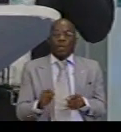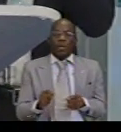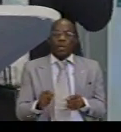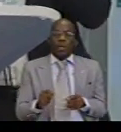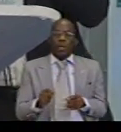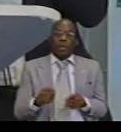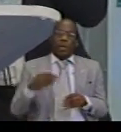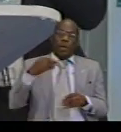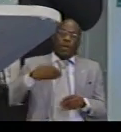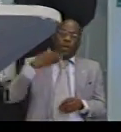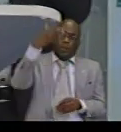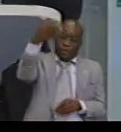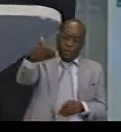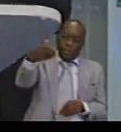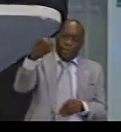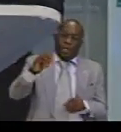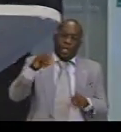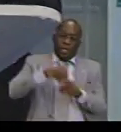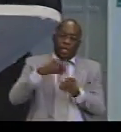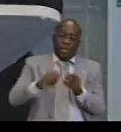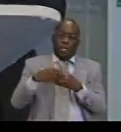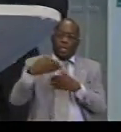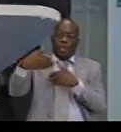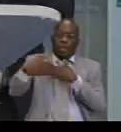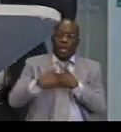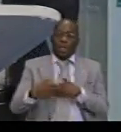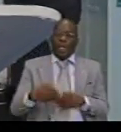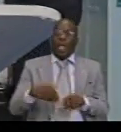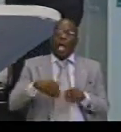side, on the right side, beyond this place.